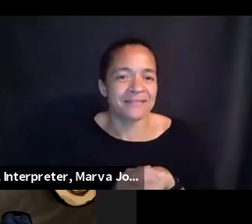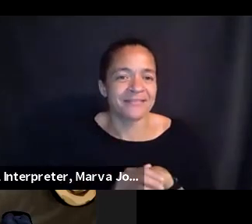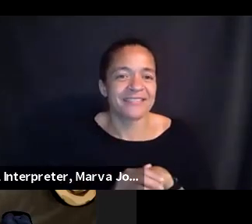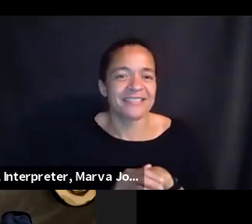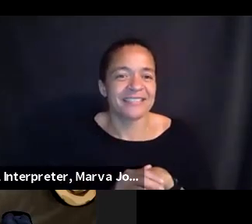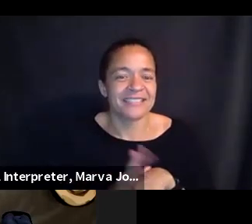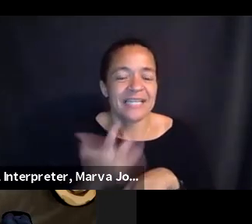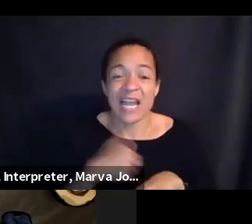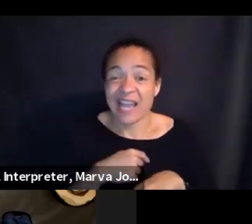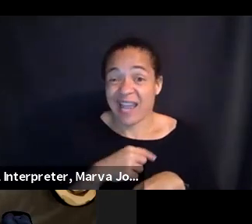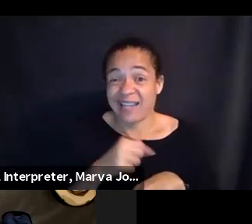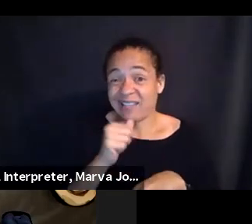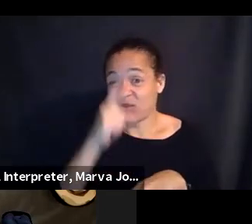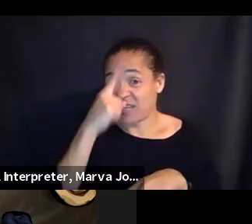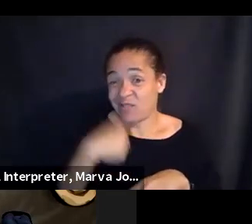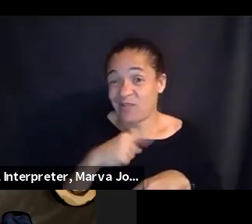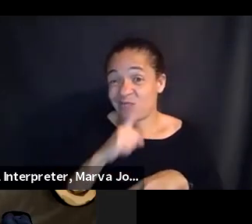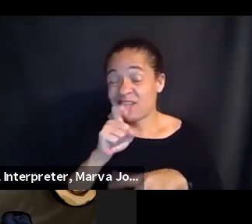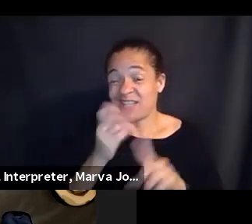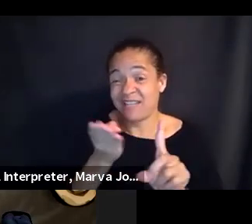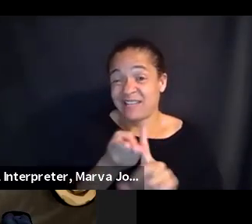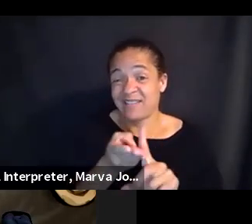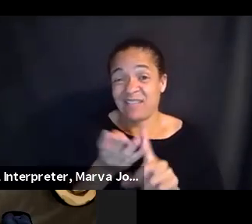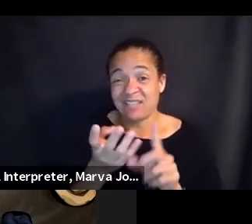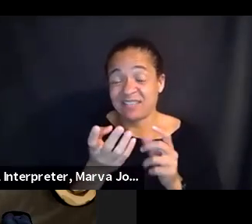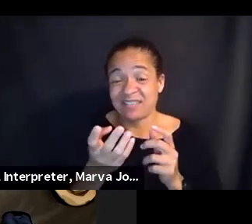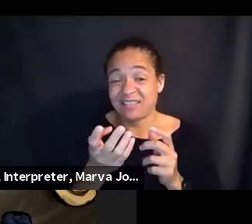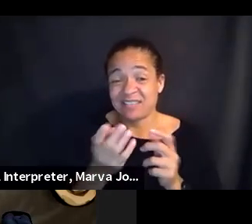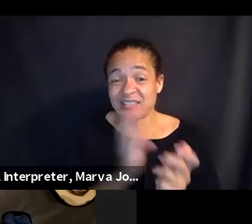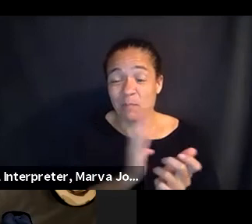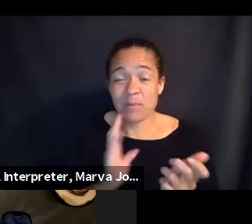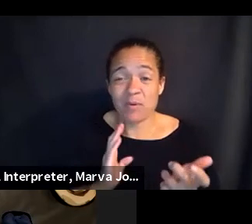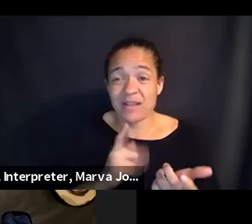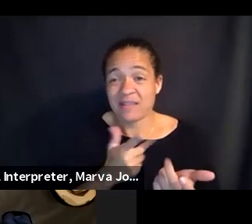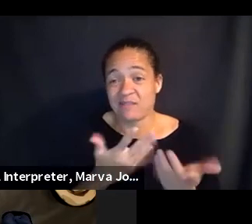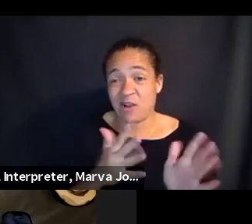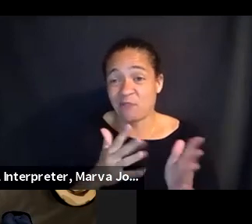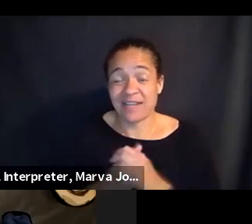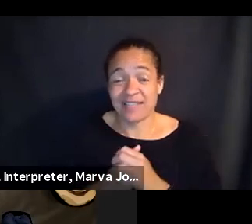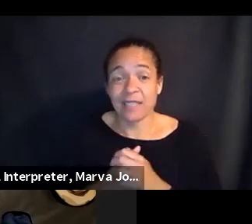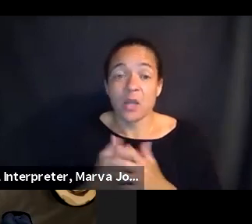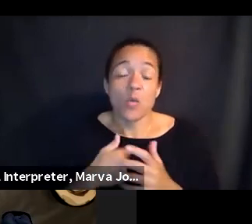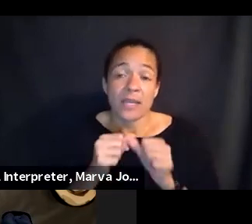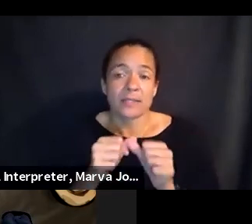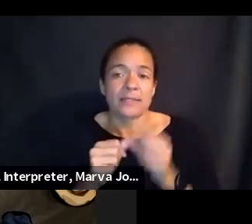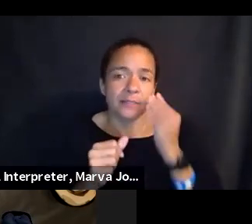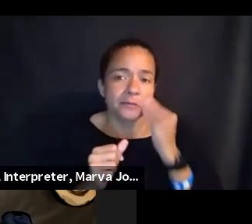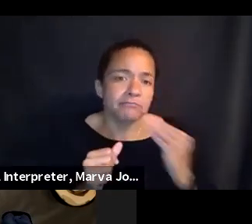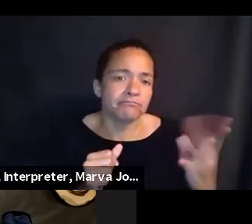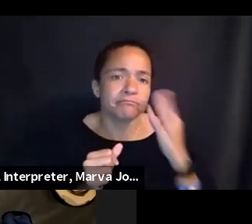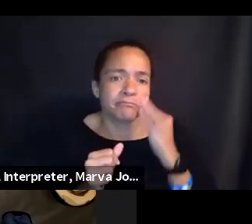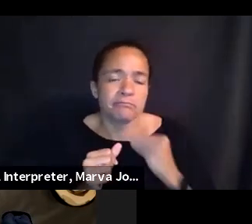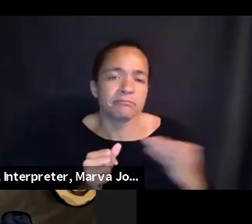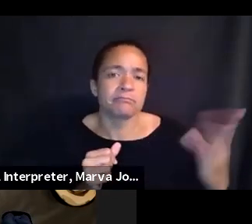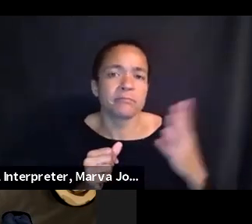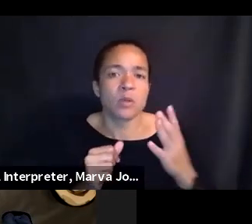we needed to convince them. I do think that is, but we kept them up to date on what we were planning. And it was